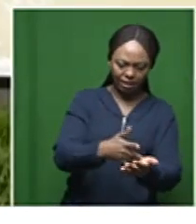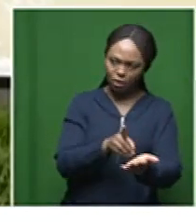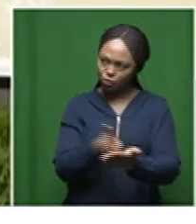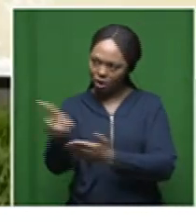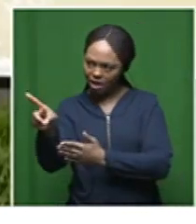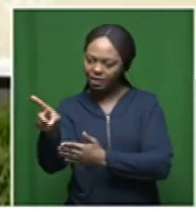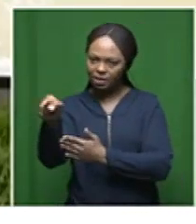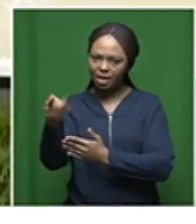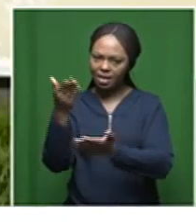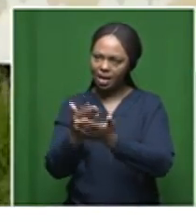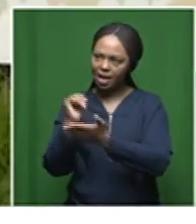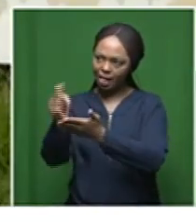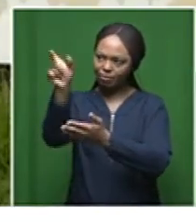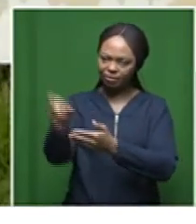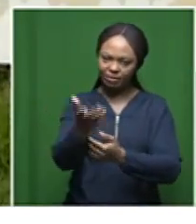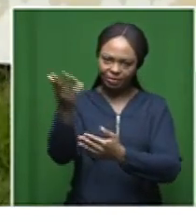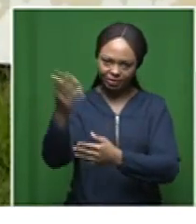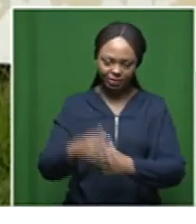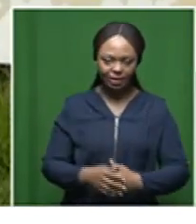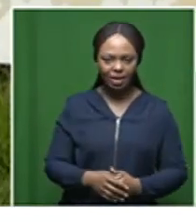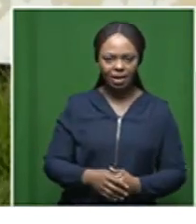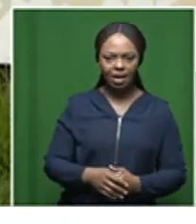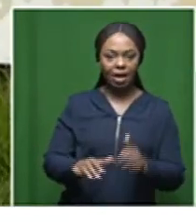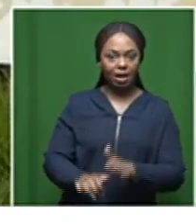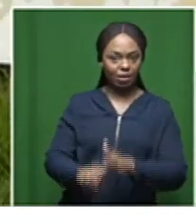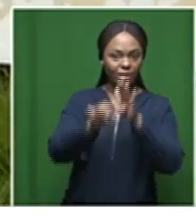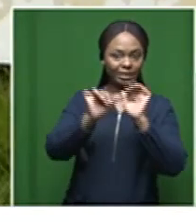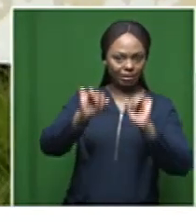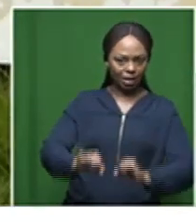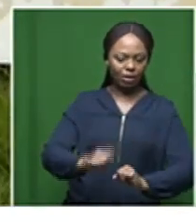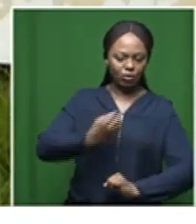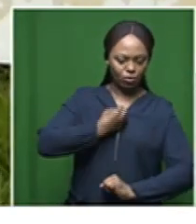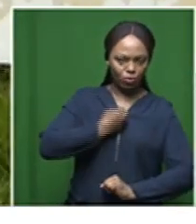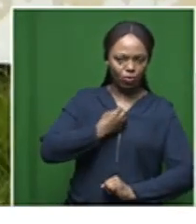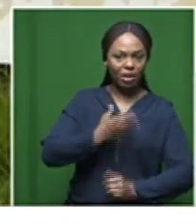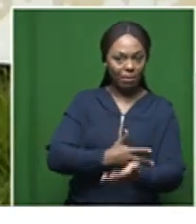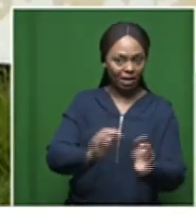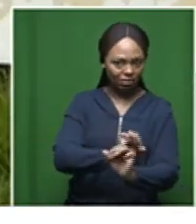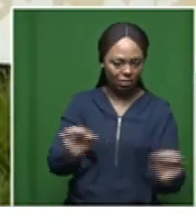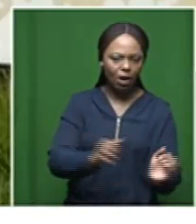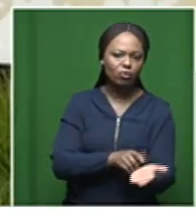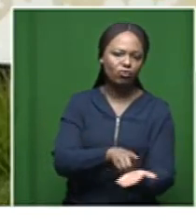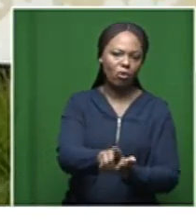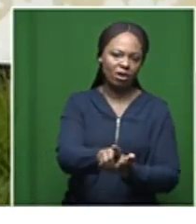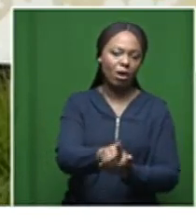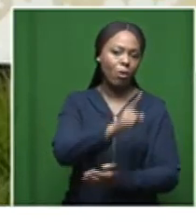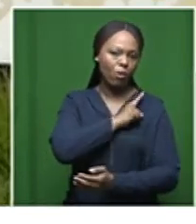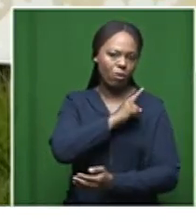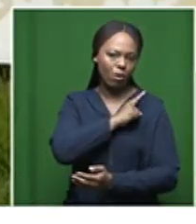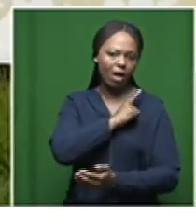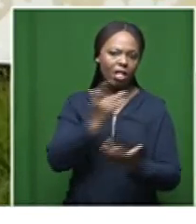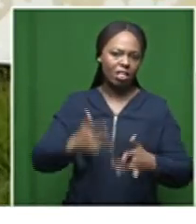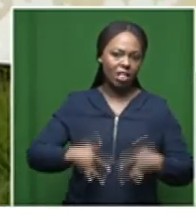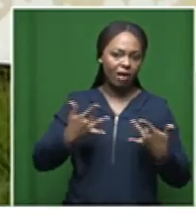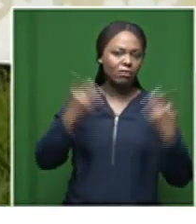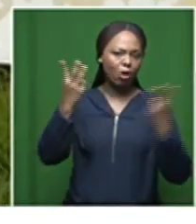it might help you too. I think it is important for young people to donate blood because it saves